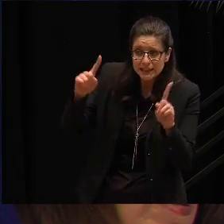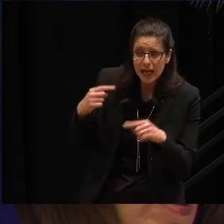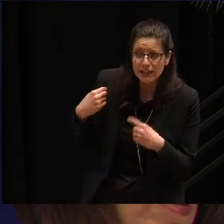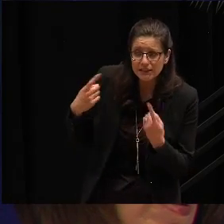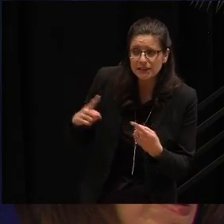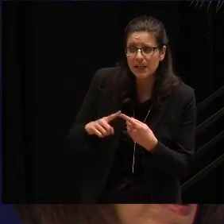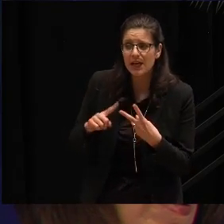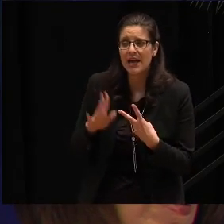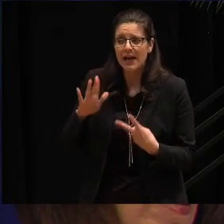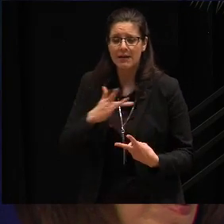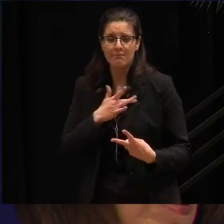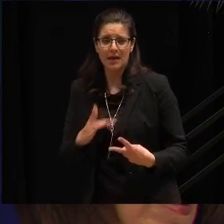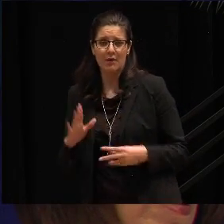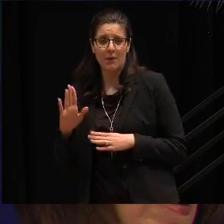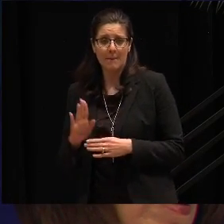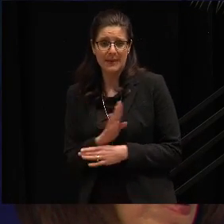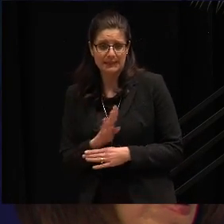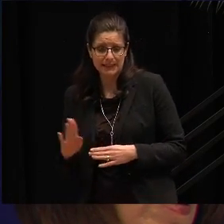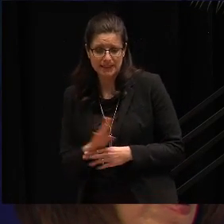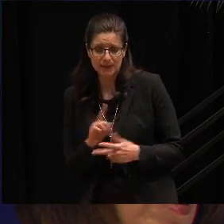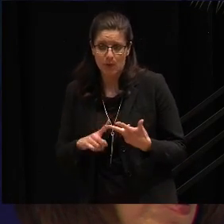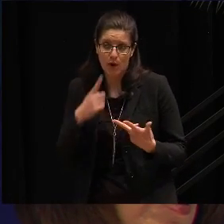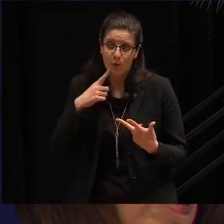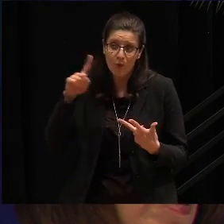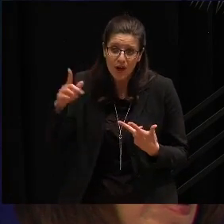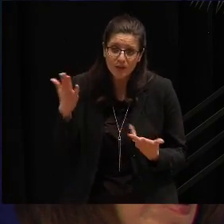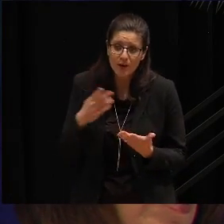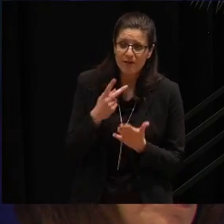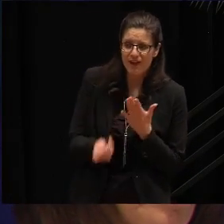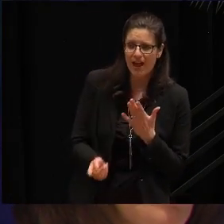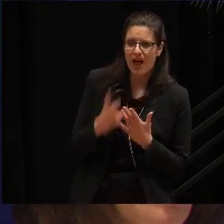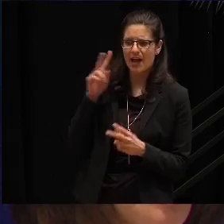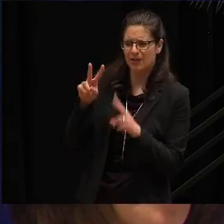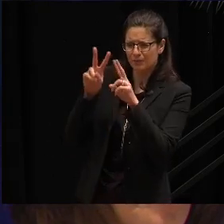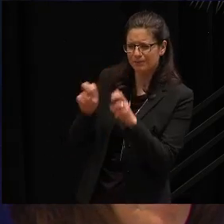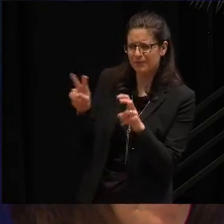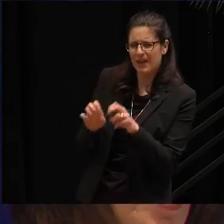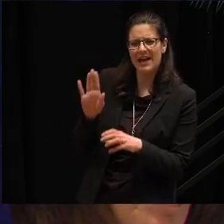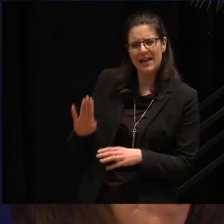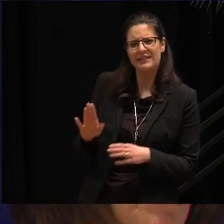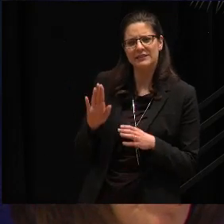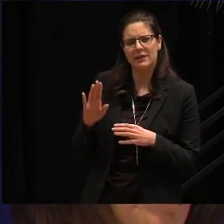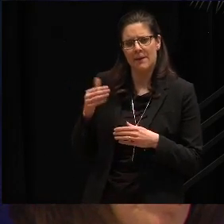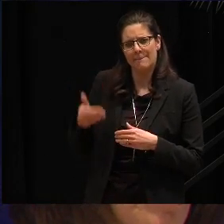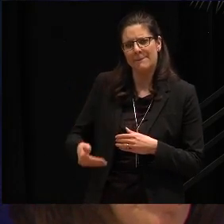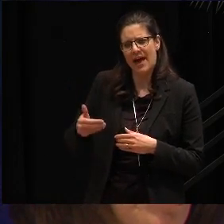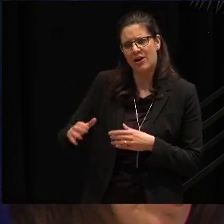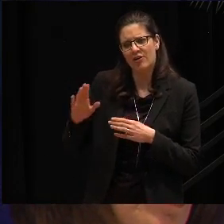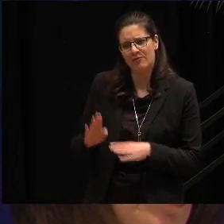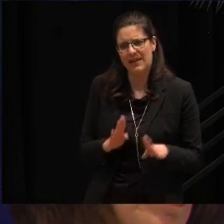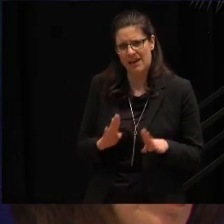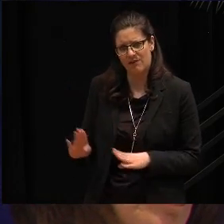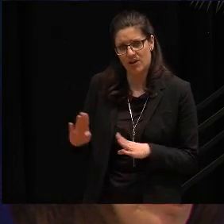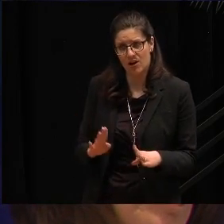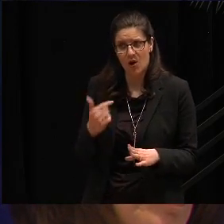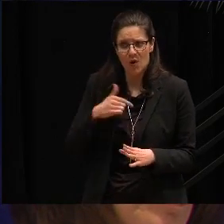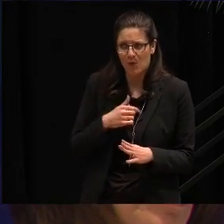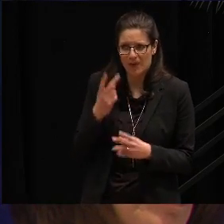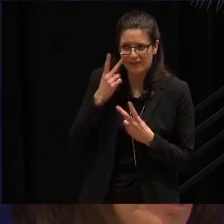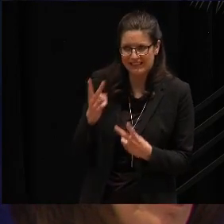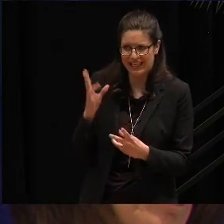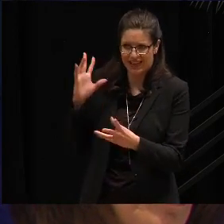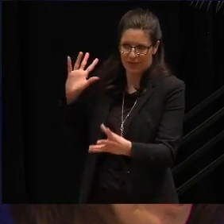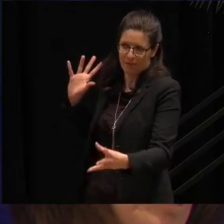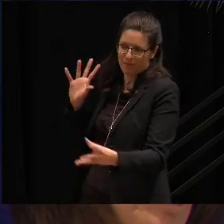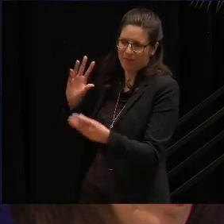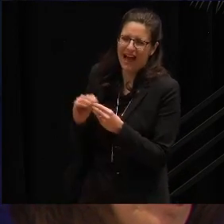along in business, what worked, what didn't, to see the patterns of behavior. And so all we're seeing is a repeat of the past 50 years of